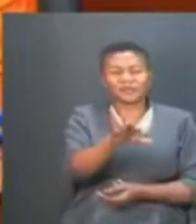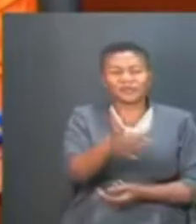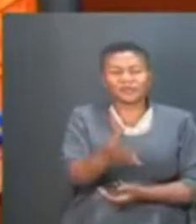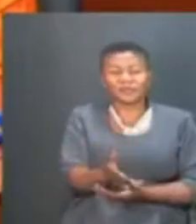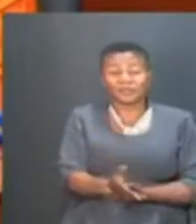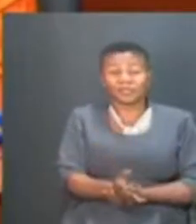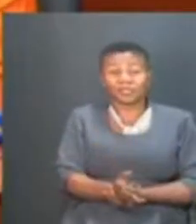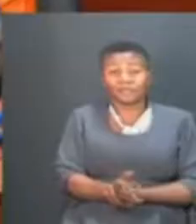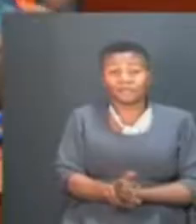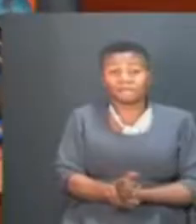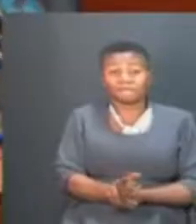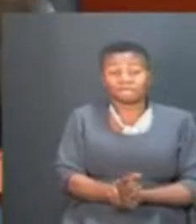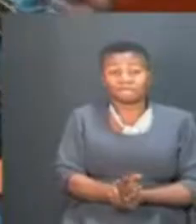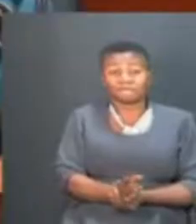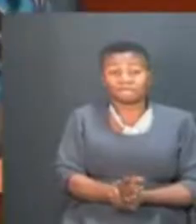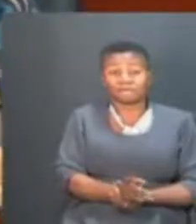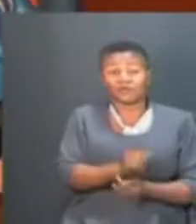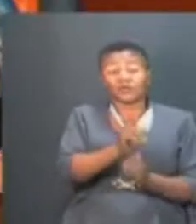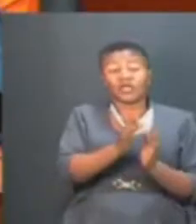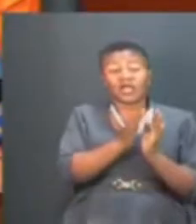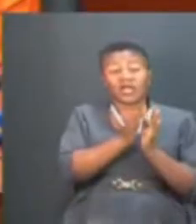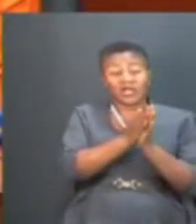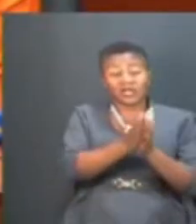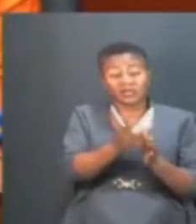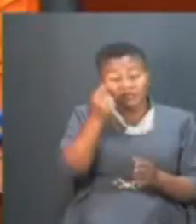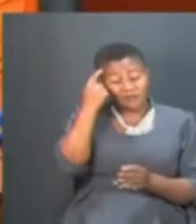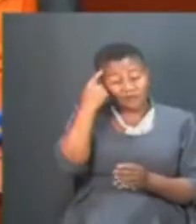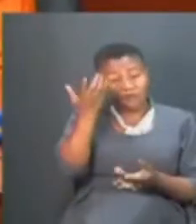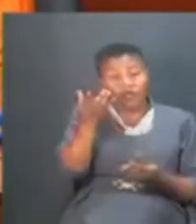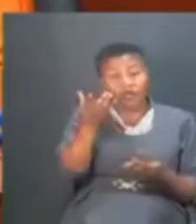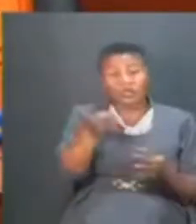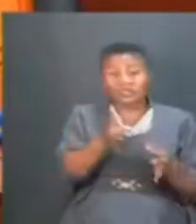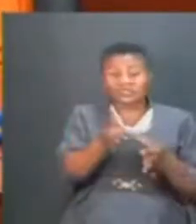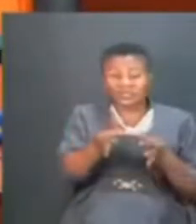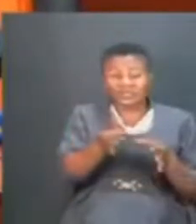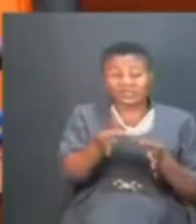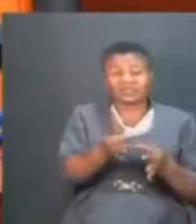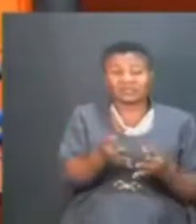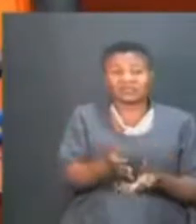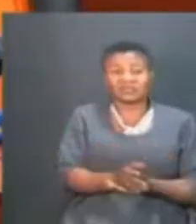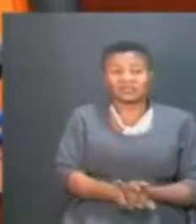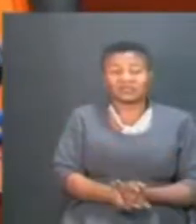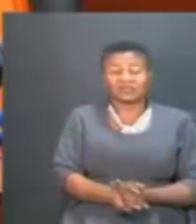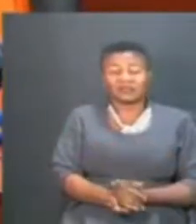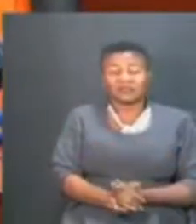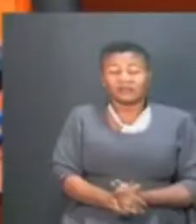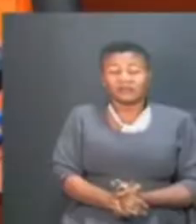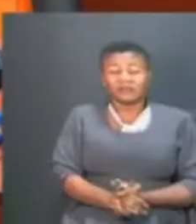you are asking for further and better particulars. Mr. Speaker, I'm trying to provide that. They won't let me.